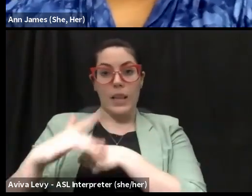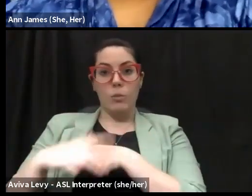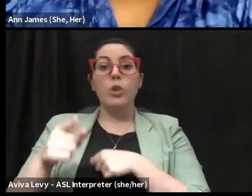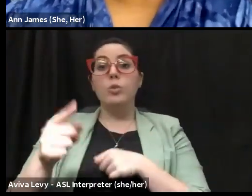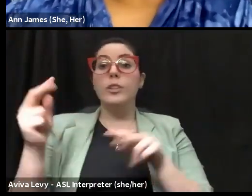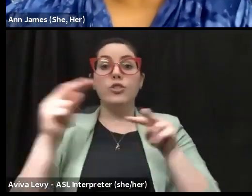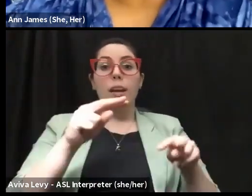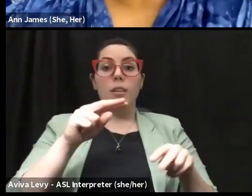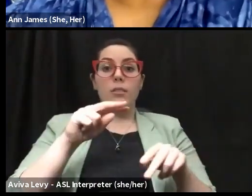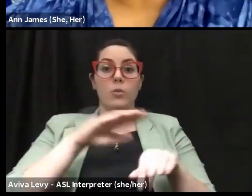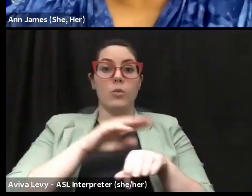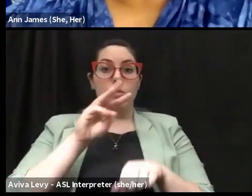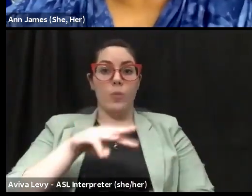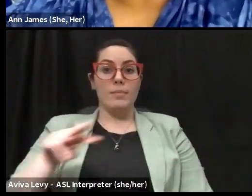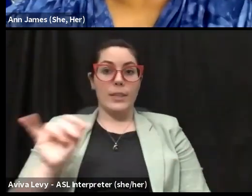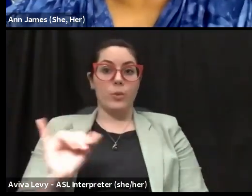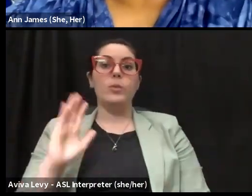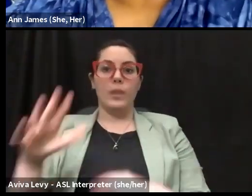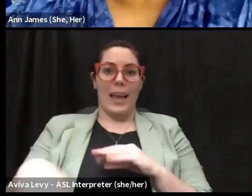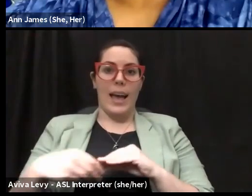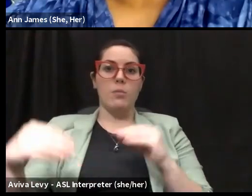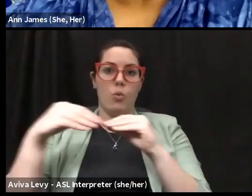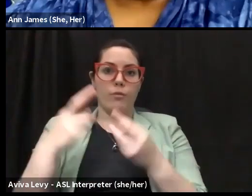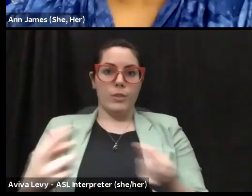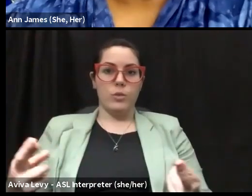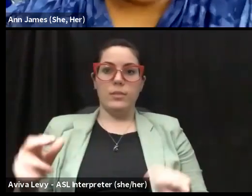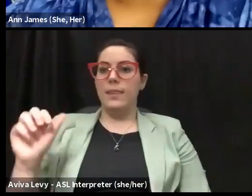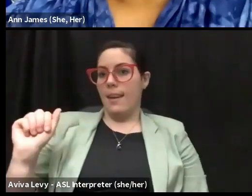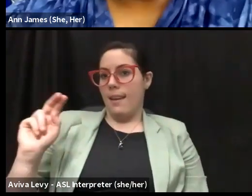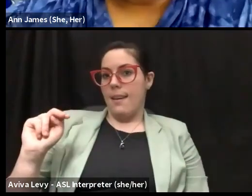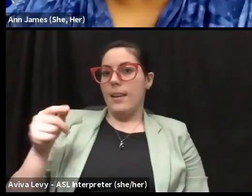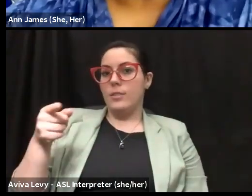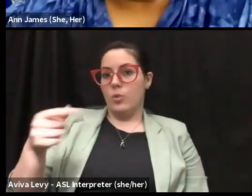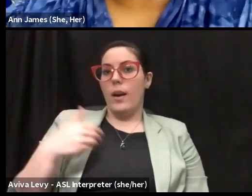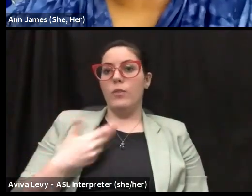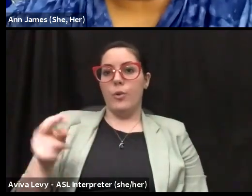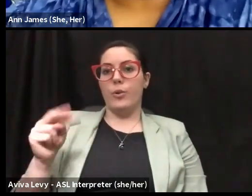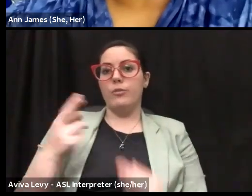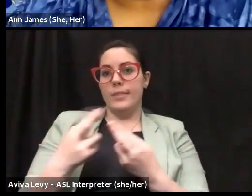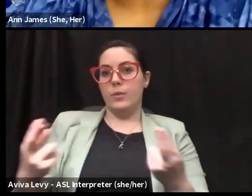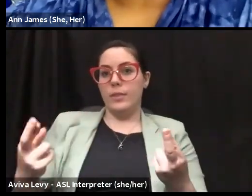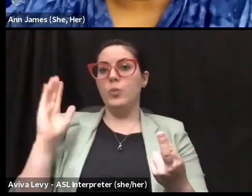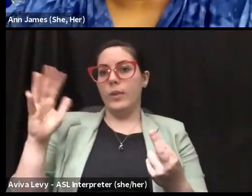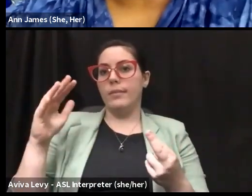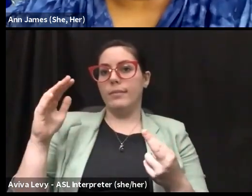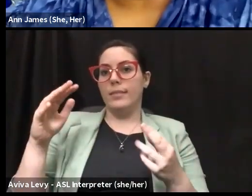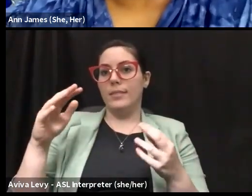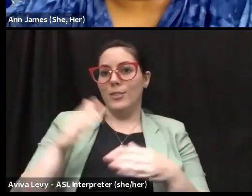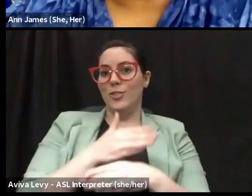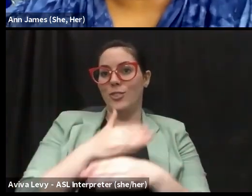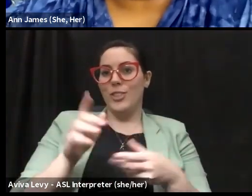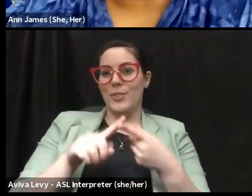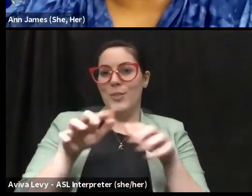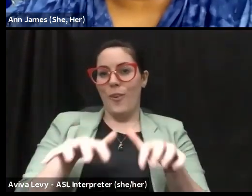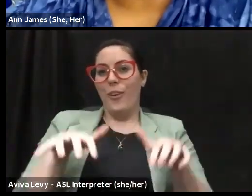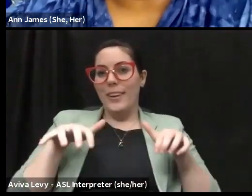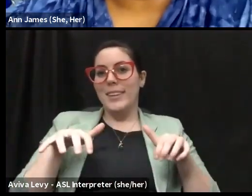website because we'll add additional resources. I know, Anne, you've got some specific resources that you're going to share with our audience